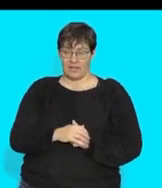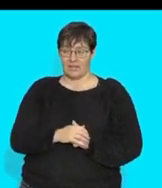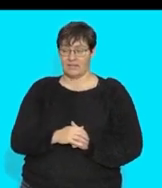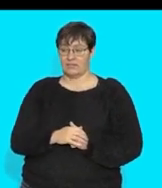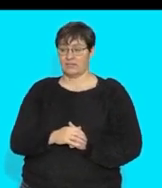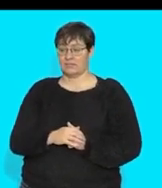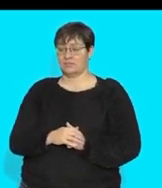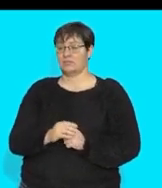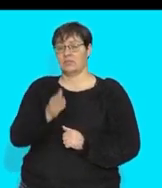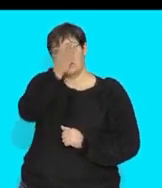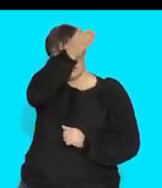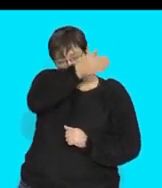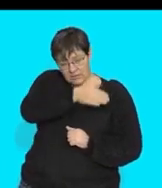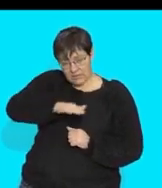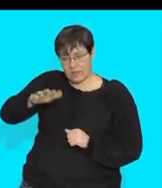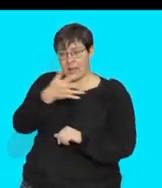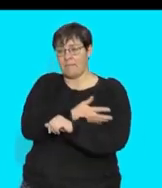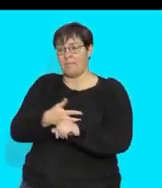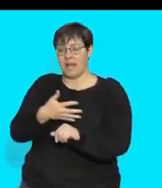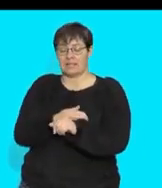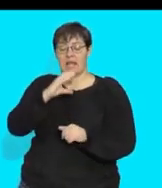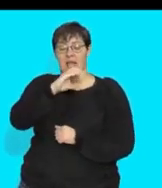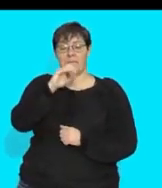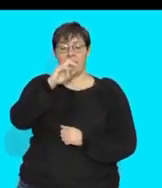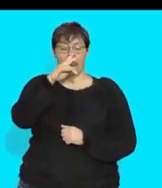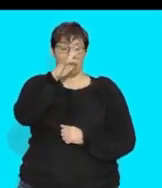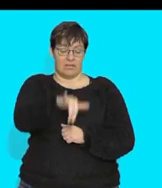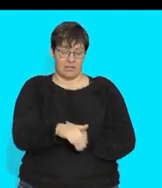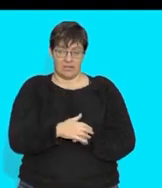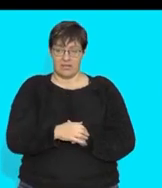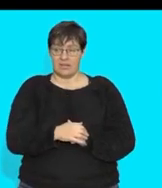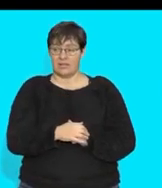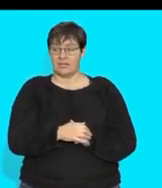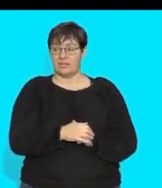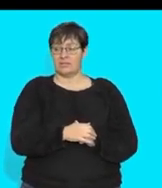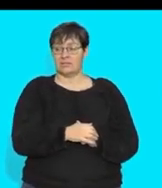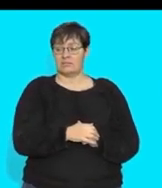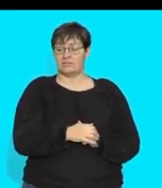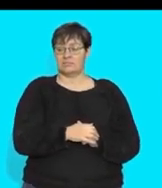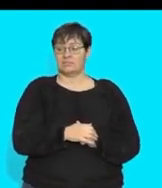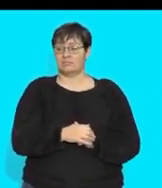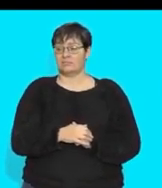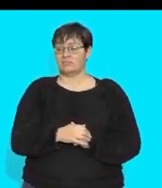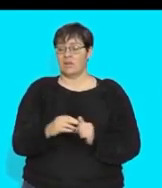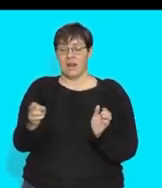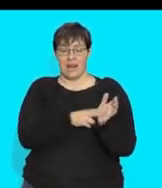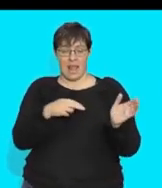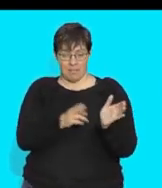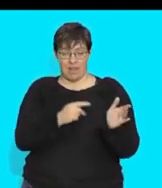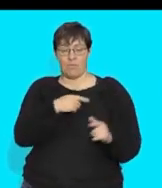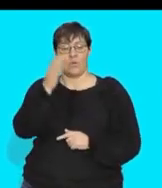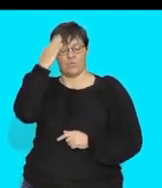Then you had to draw a blood capillary. Label it, please, so that we know what it